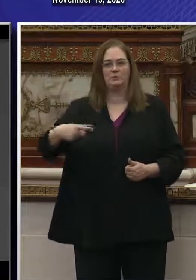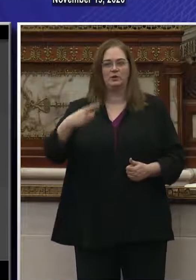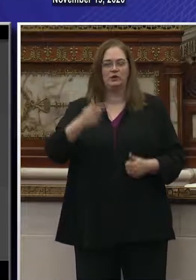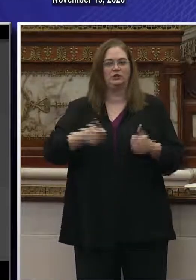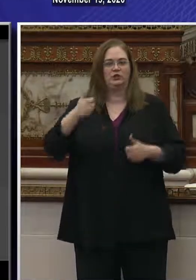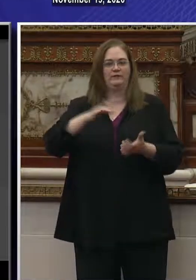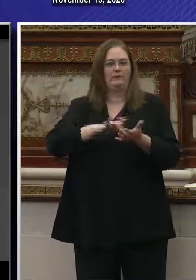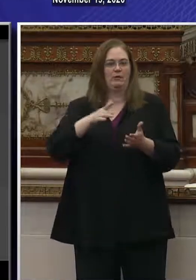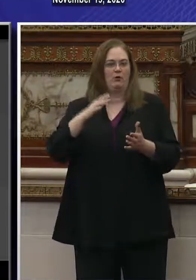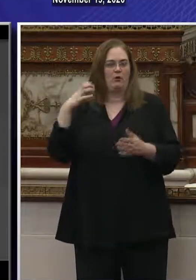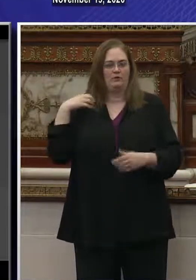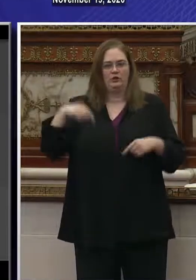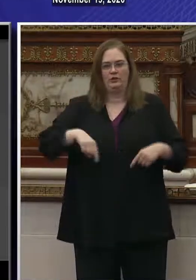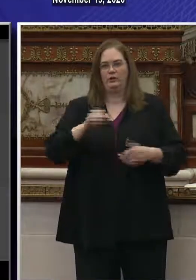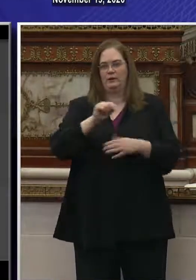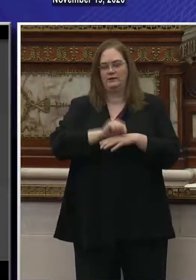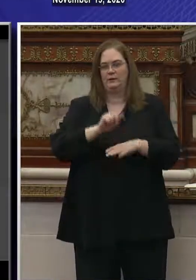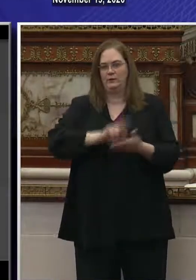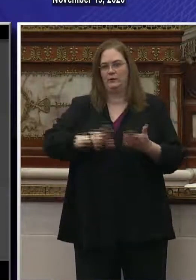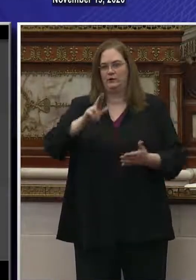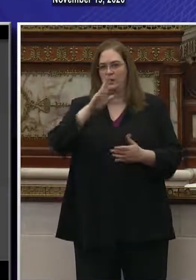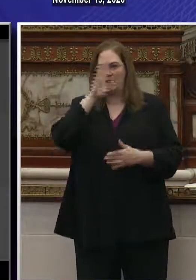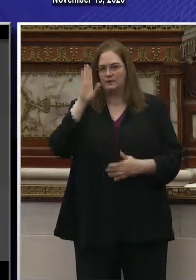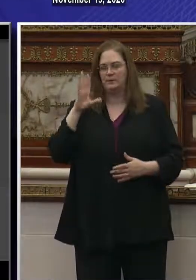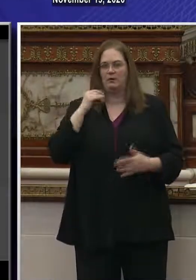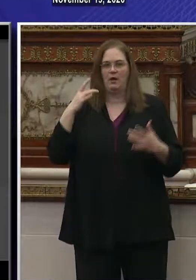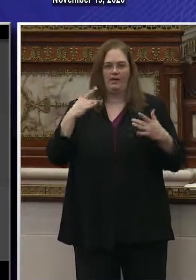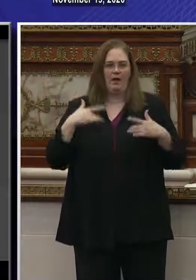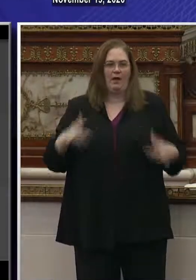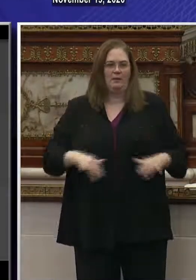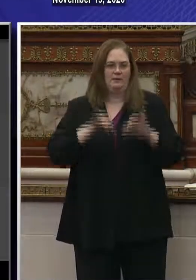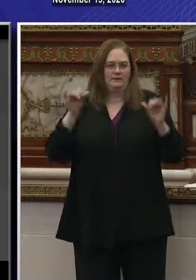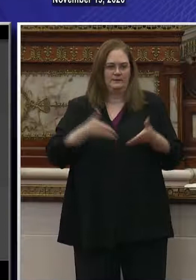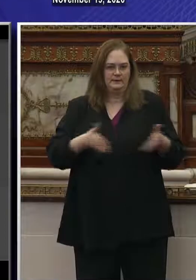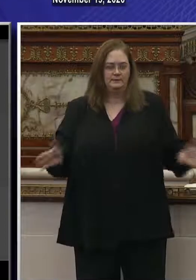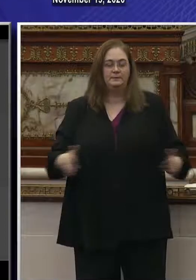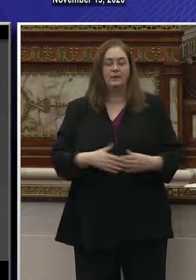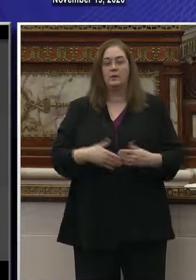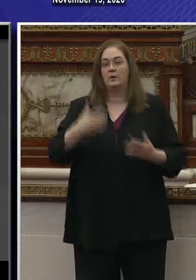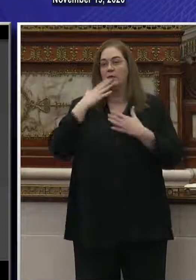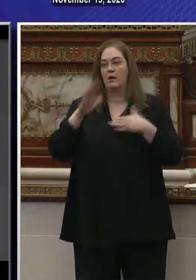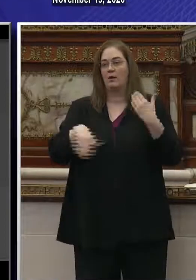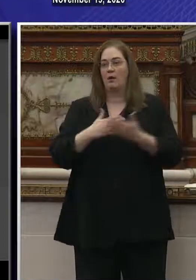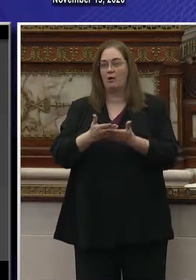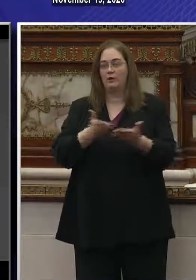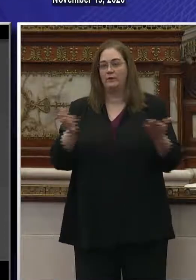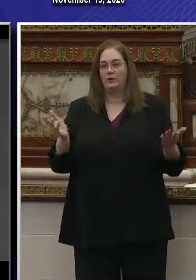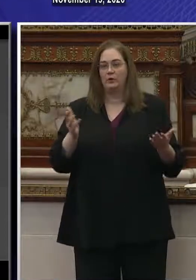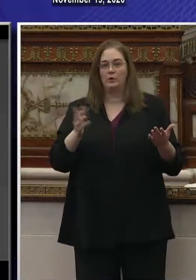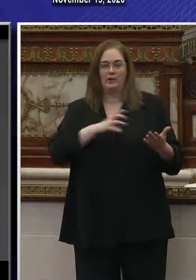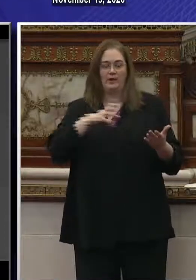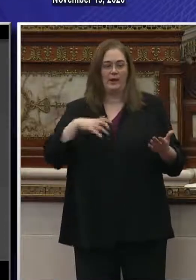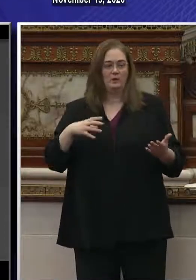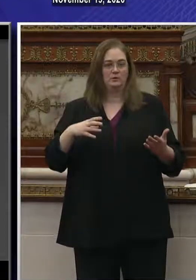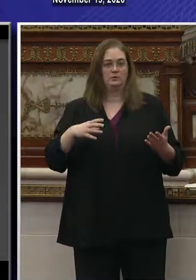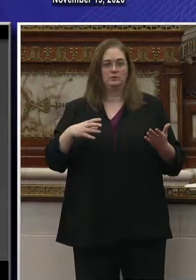and Chief Medical Officer here at Temple University Hospital and Temple University Health System. And I want to thank all of you, the council and the committee,